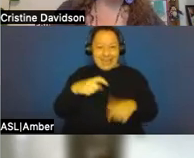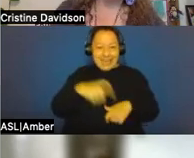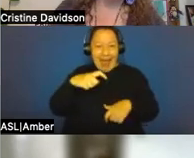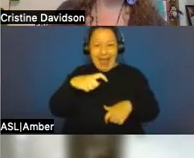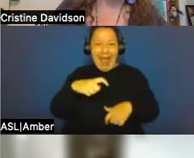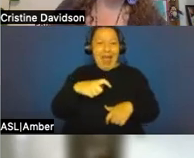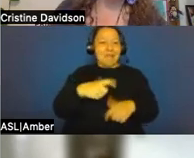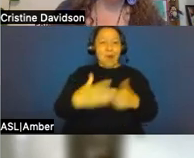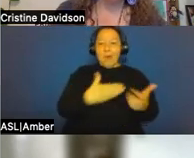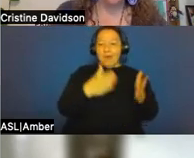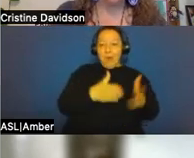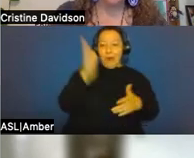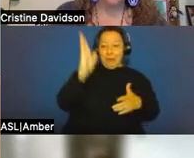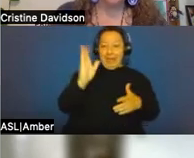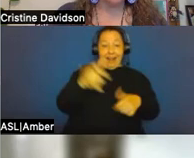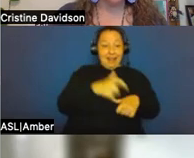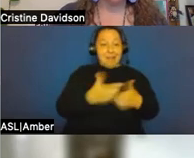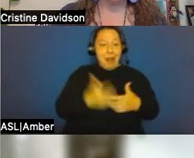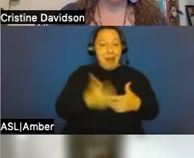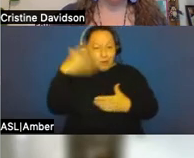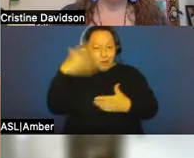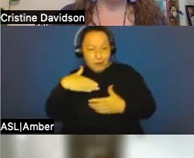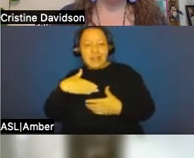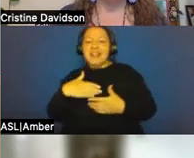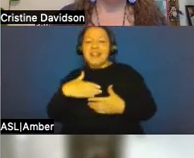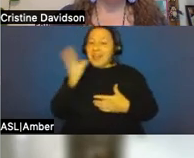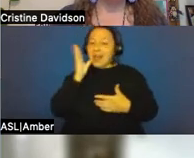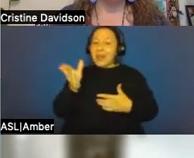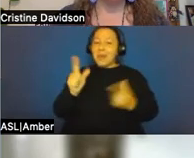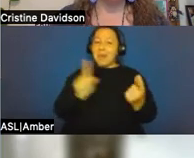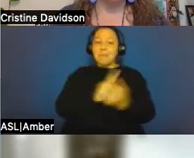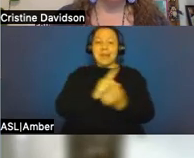And you'll just kind of meet a bunch of us along the way here.